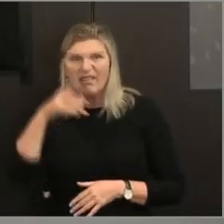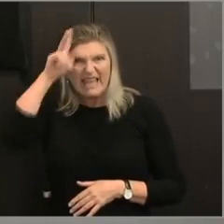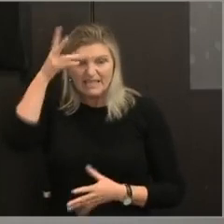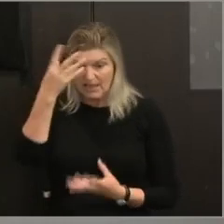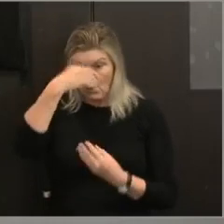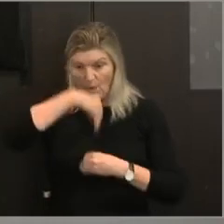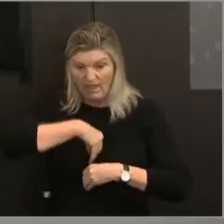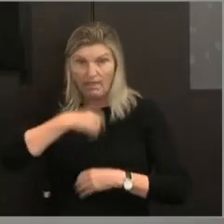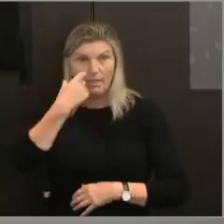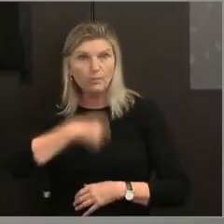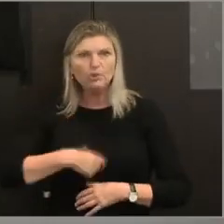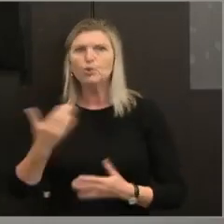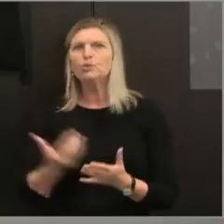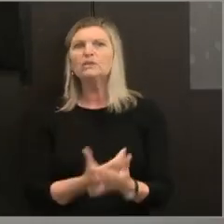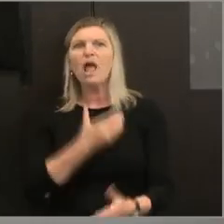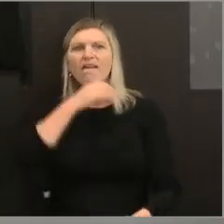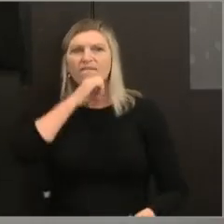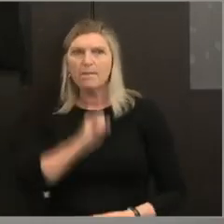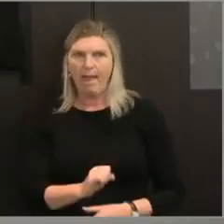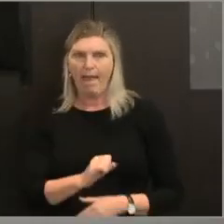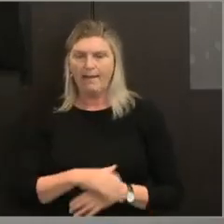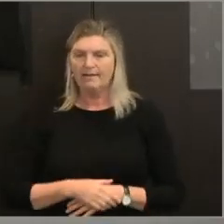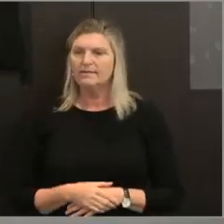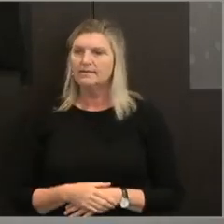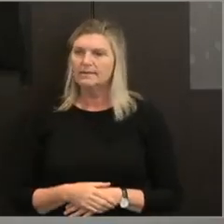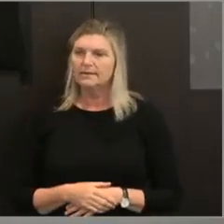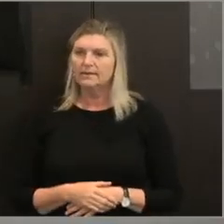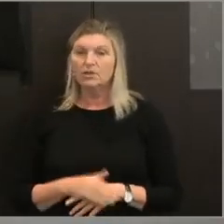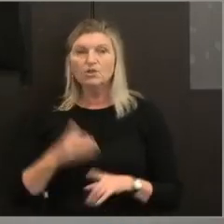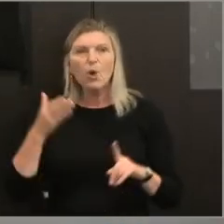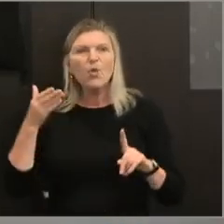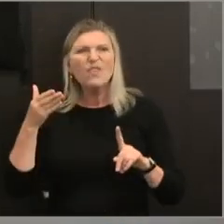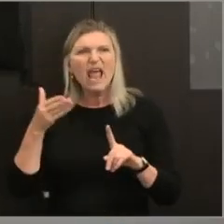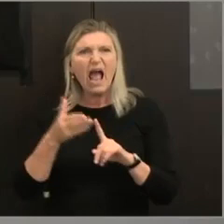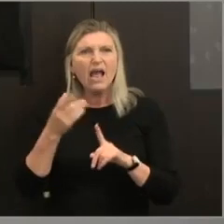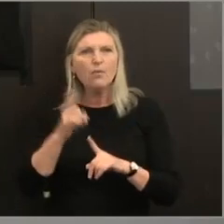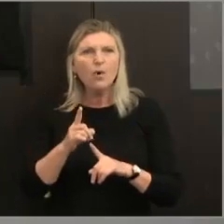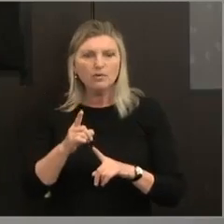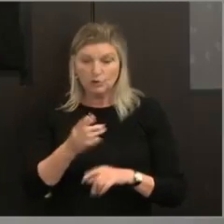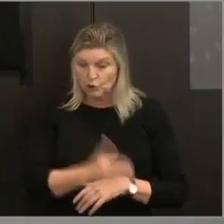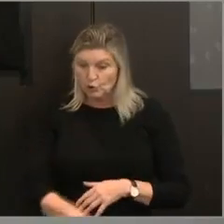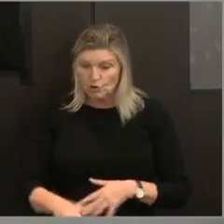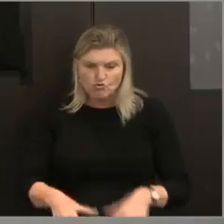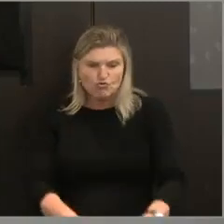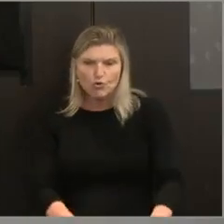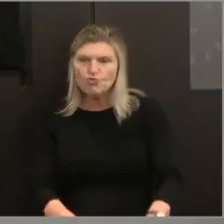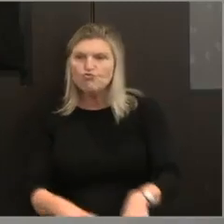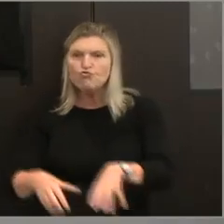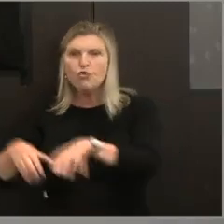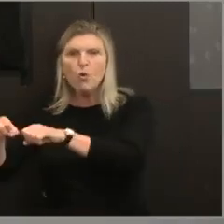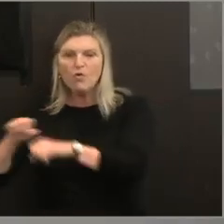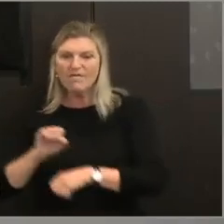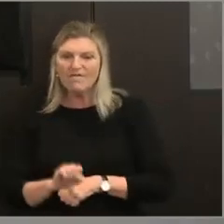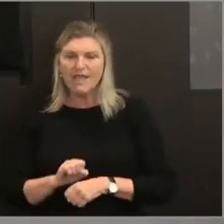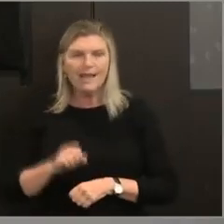man." The aim then was to take the Indianness out of the children in order that they might